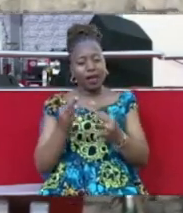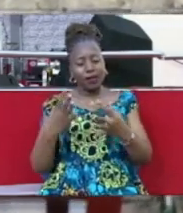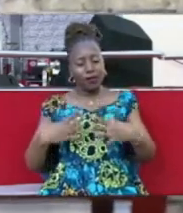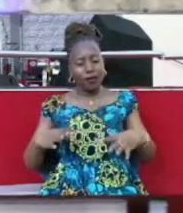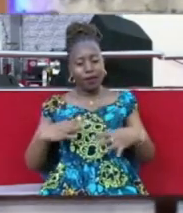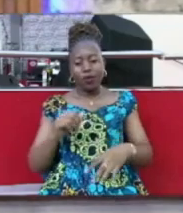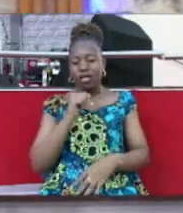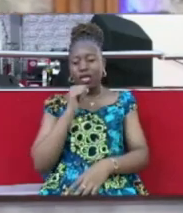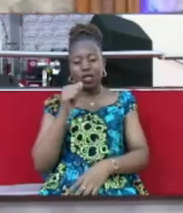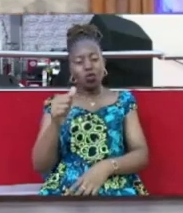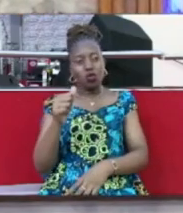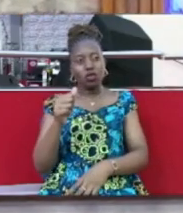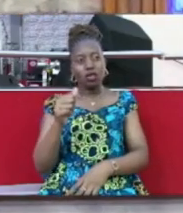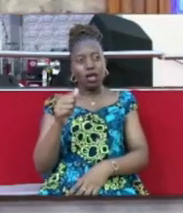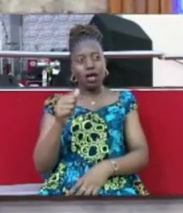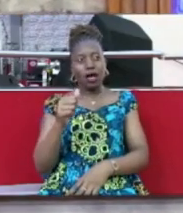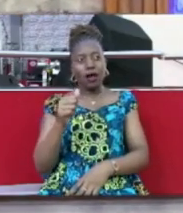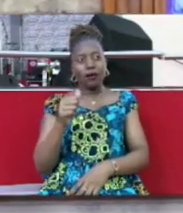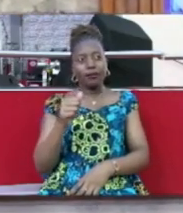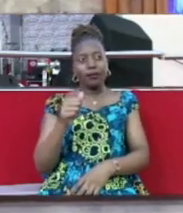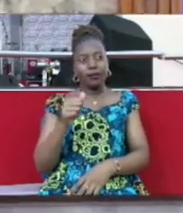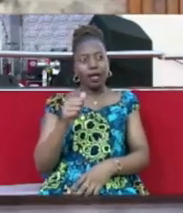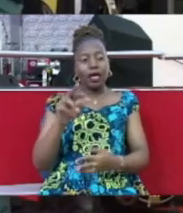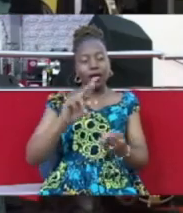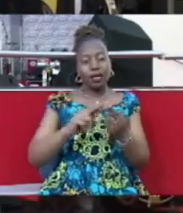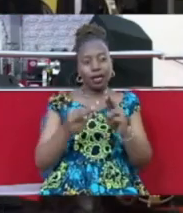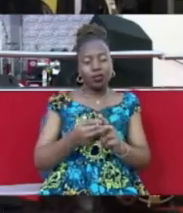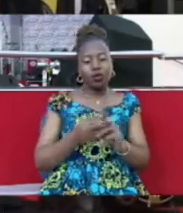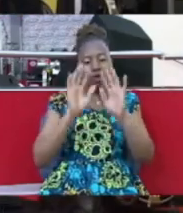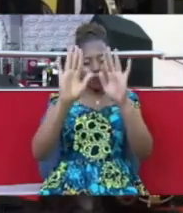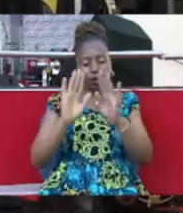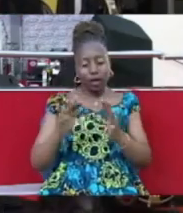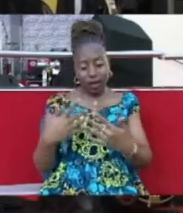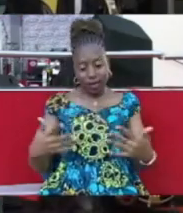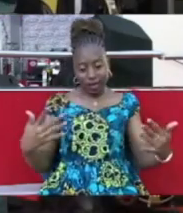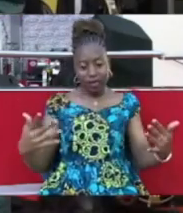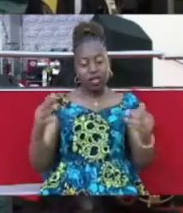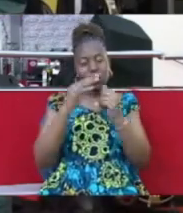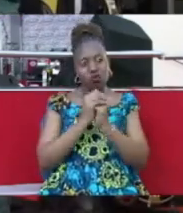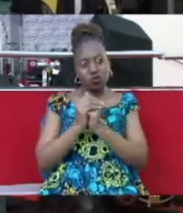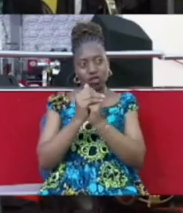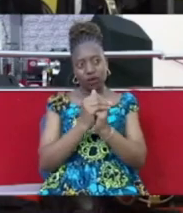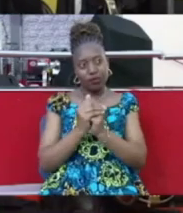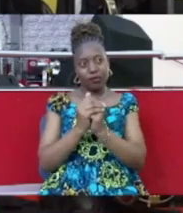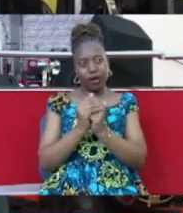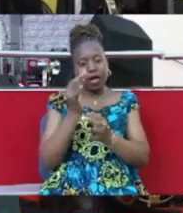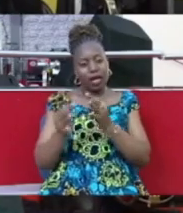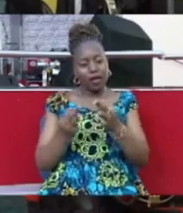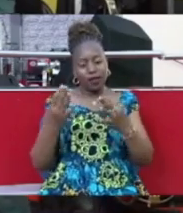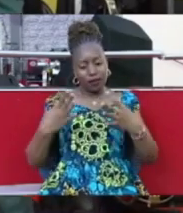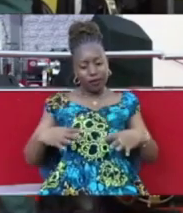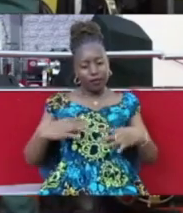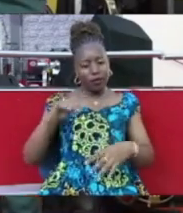attach importance to it. Na wakati mwingi watu hawaipatii maana. Most of the people think that it is the part